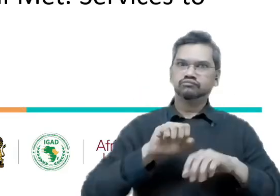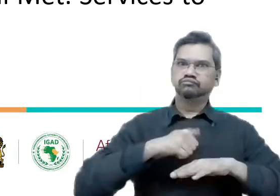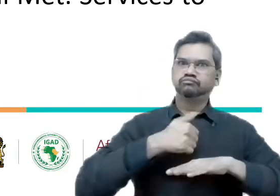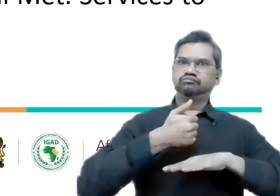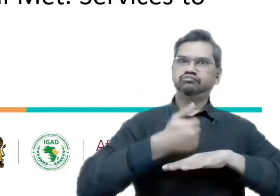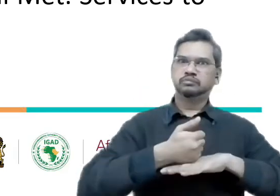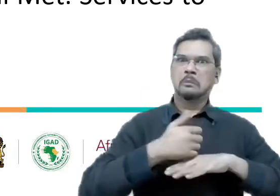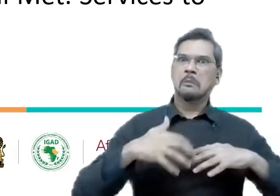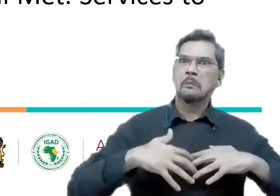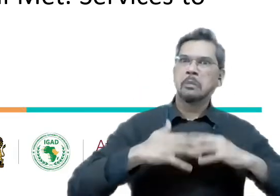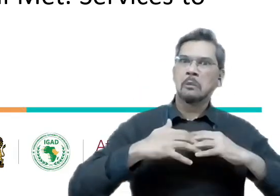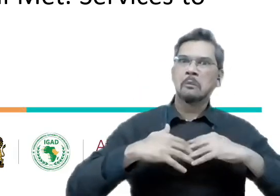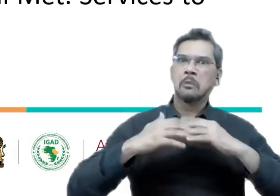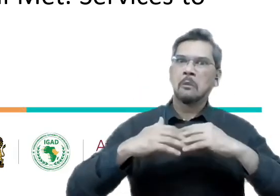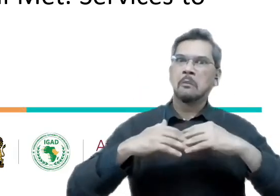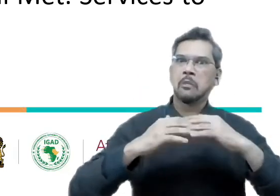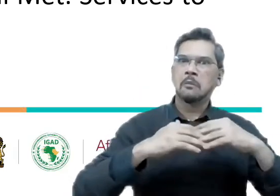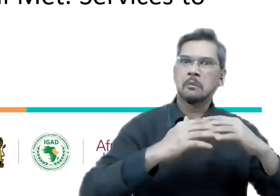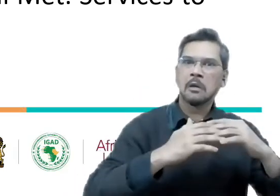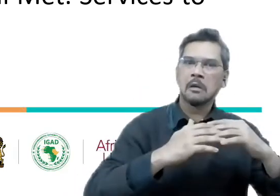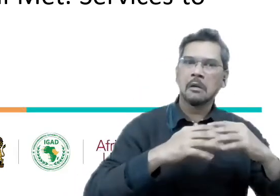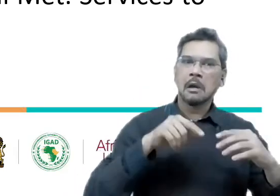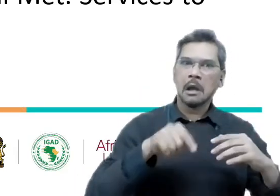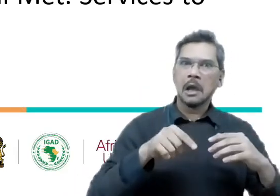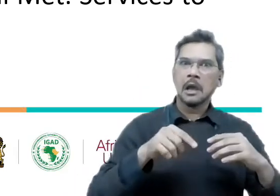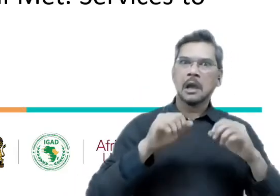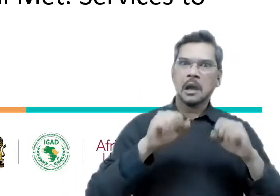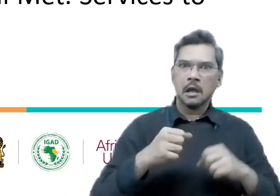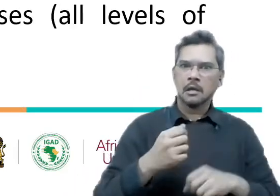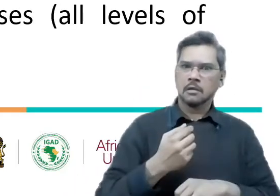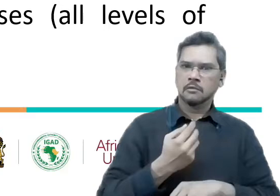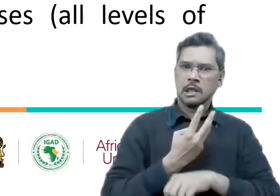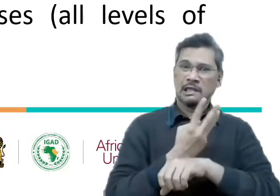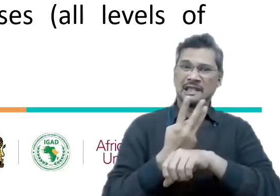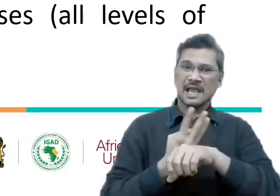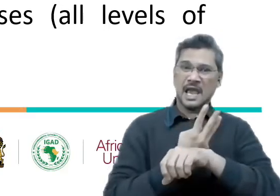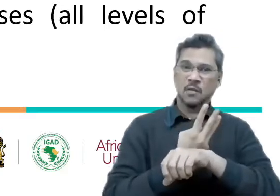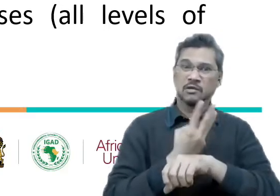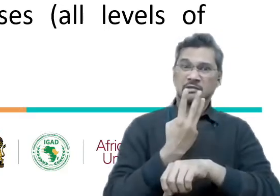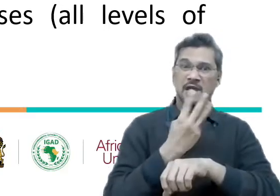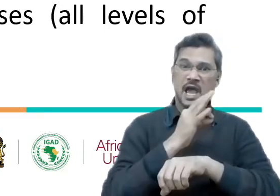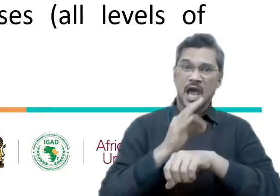cast the risk every 3 hours. This is a very significant achievement.